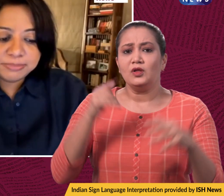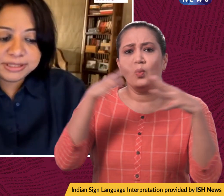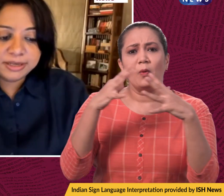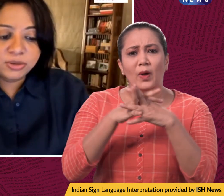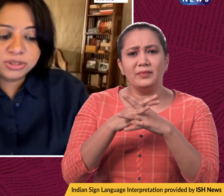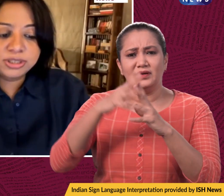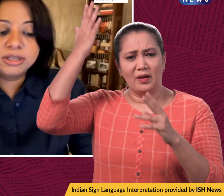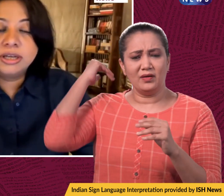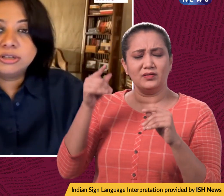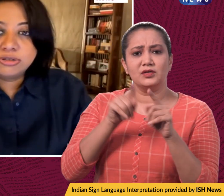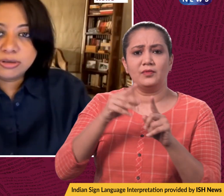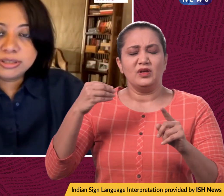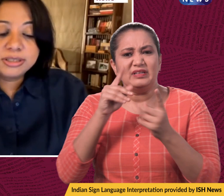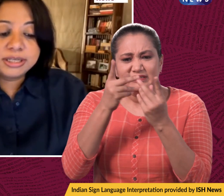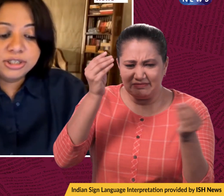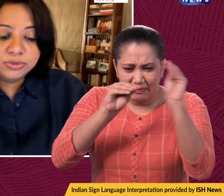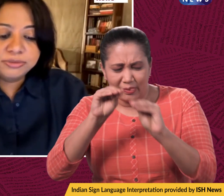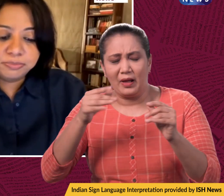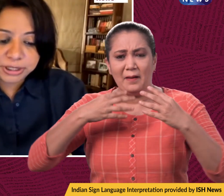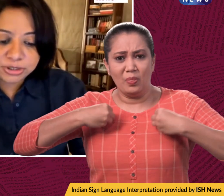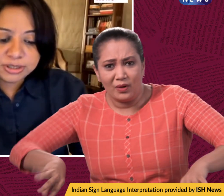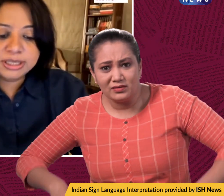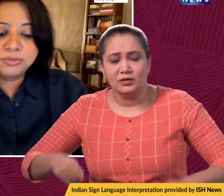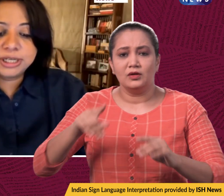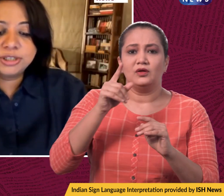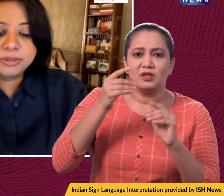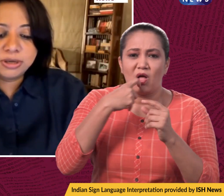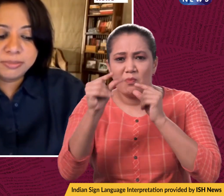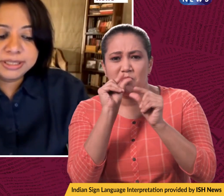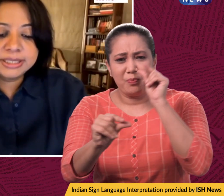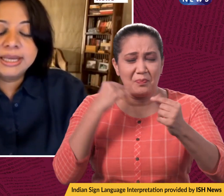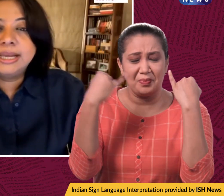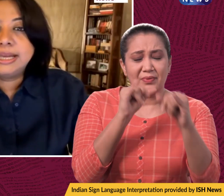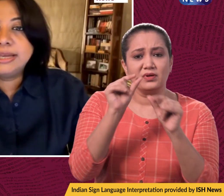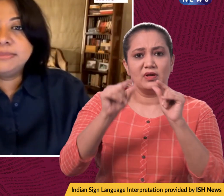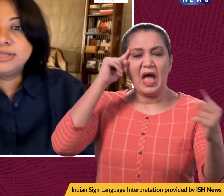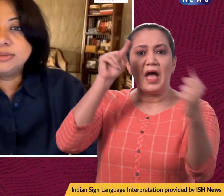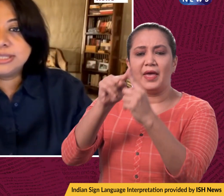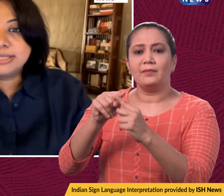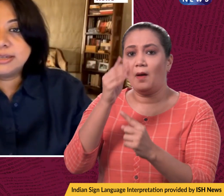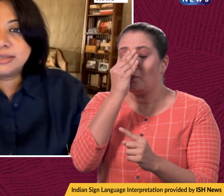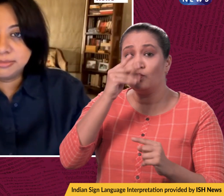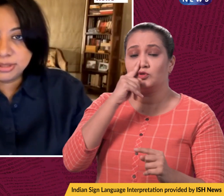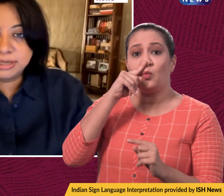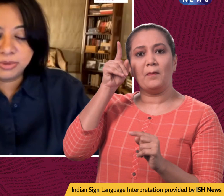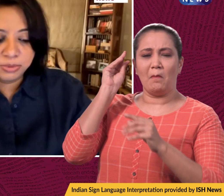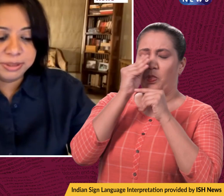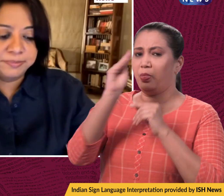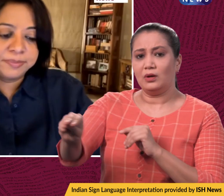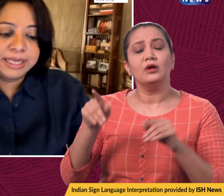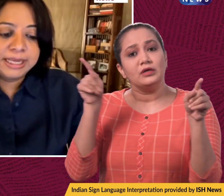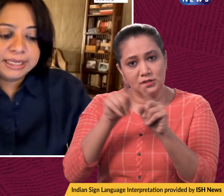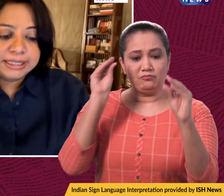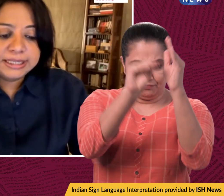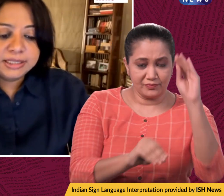that a website hosted doctored and lewd pictures and objectionable comments aimed to insult Muslim